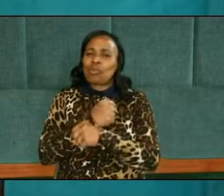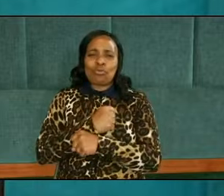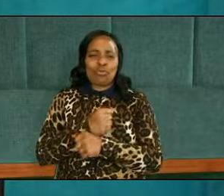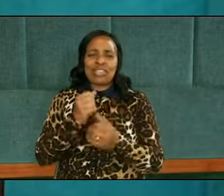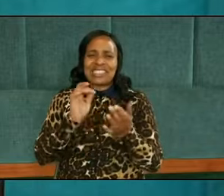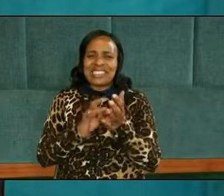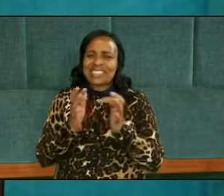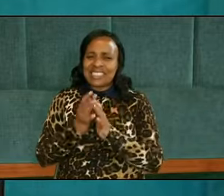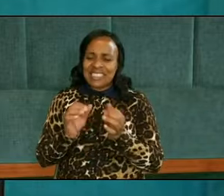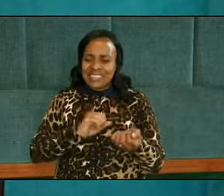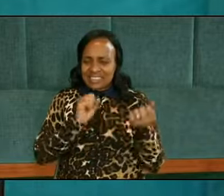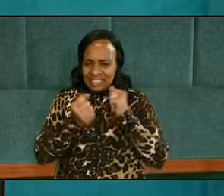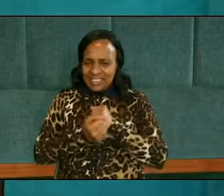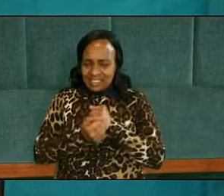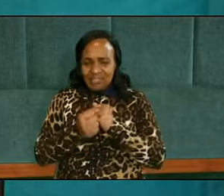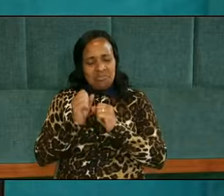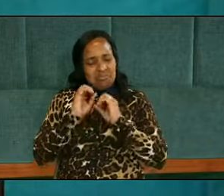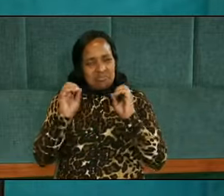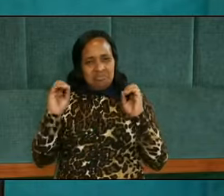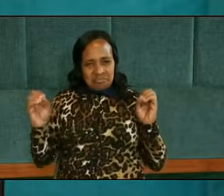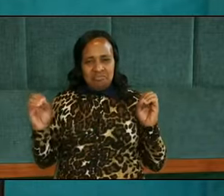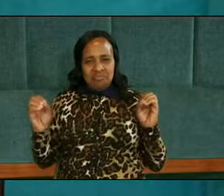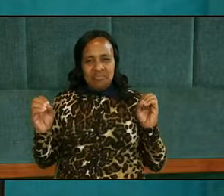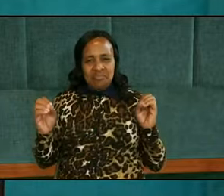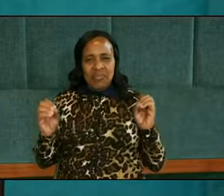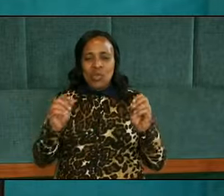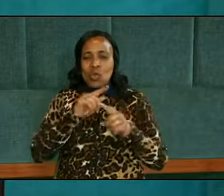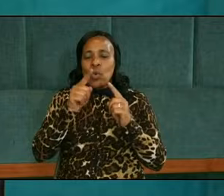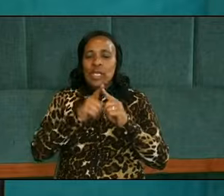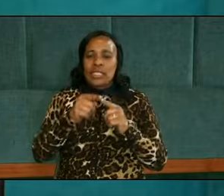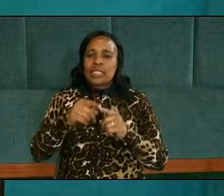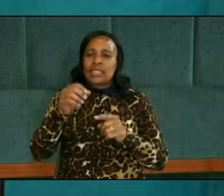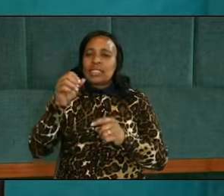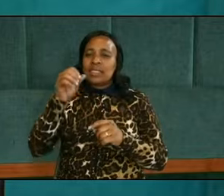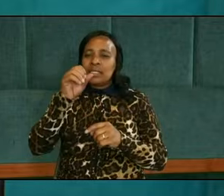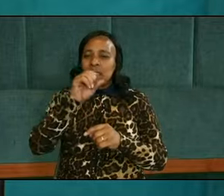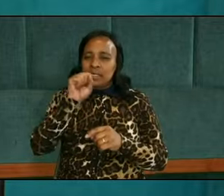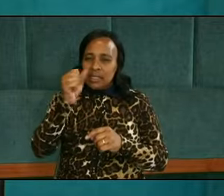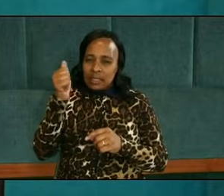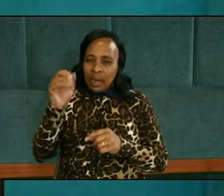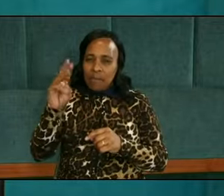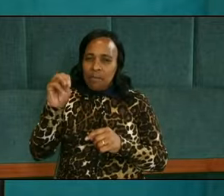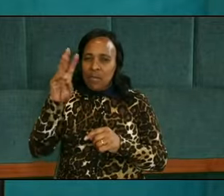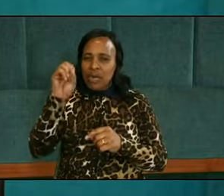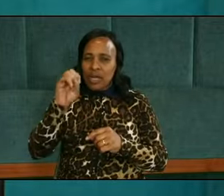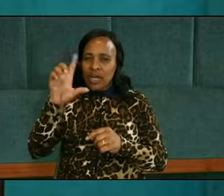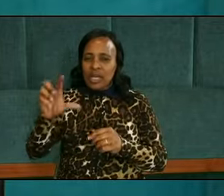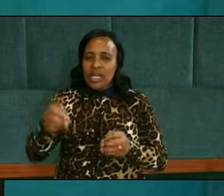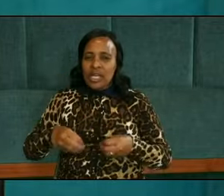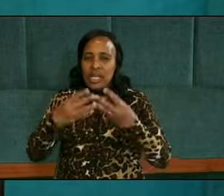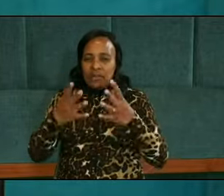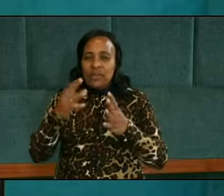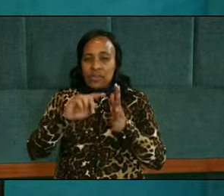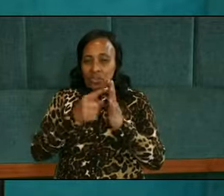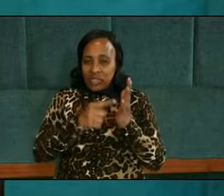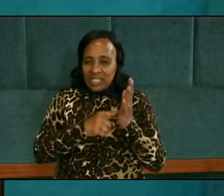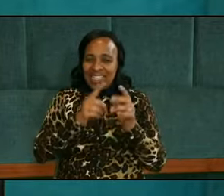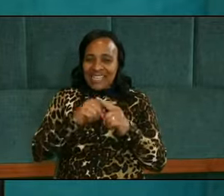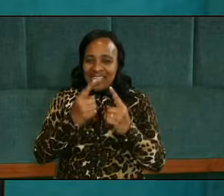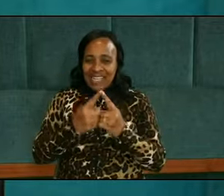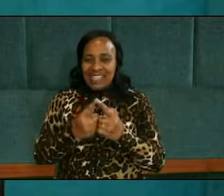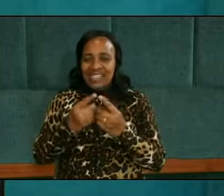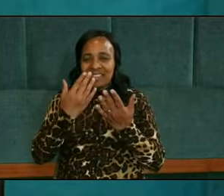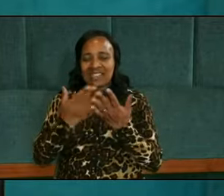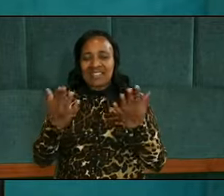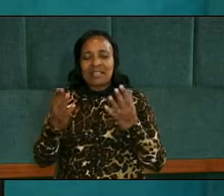like he was not fully converted. And so when Samuel gave him those instructions afterwards and he saw them to actually come to pass, he was